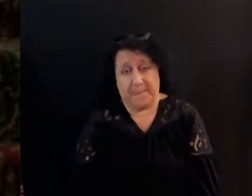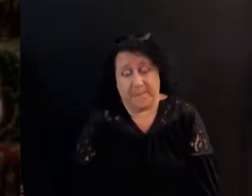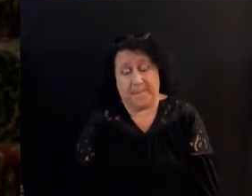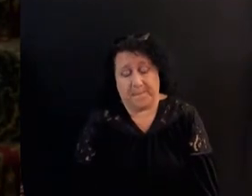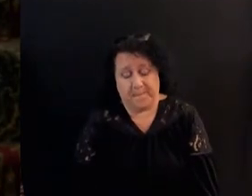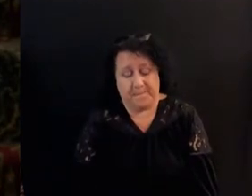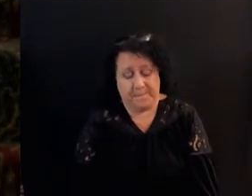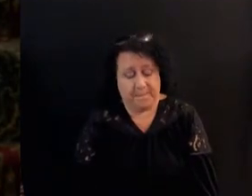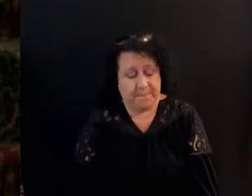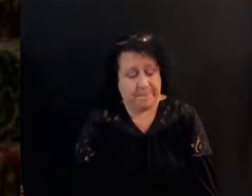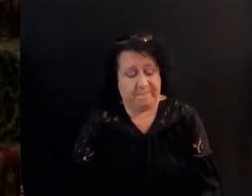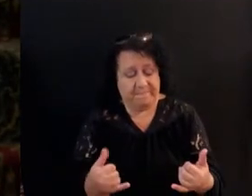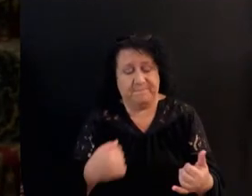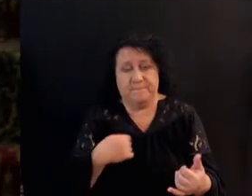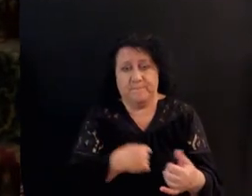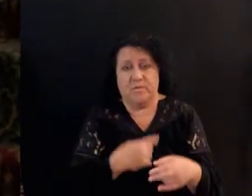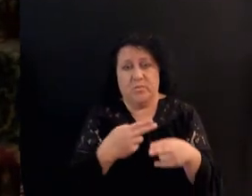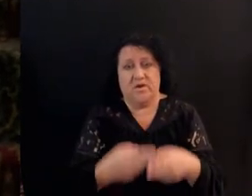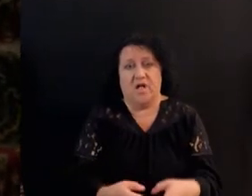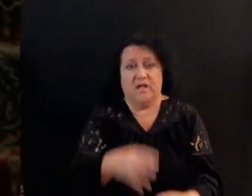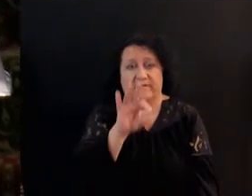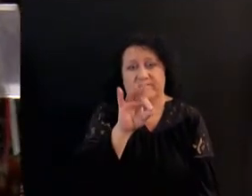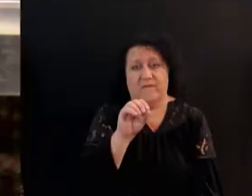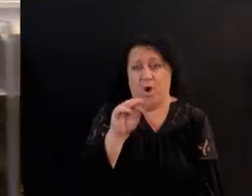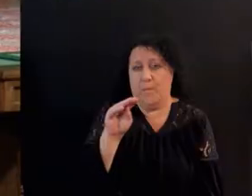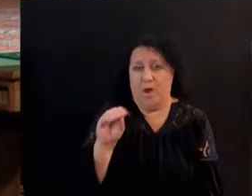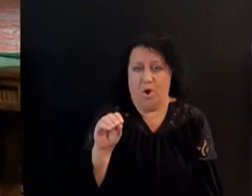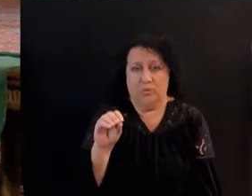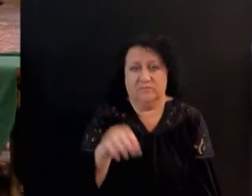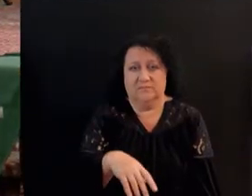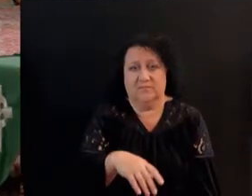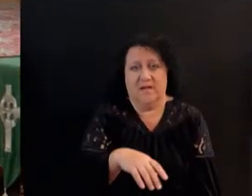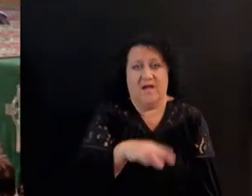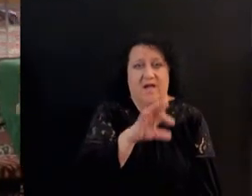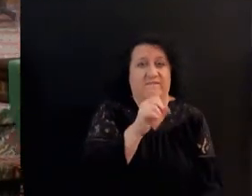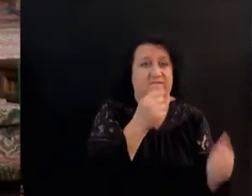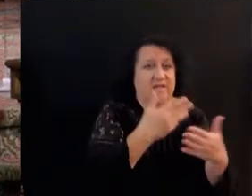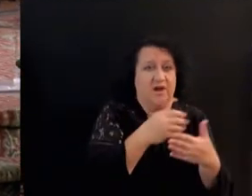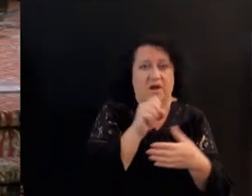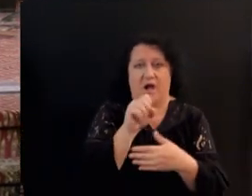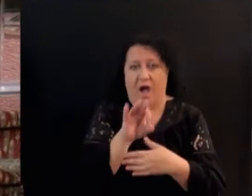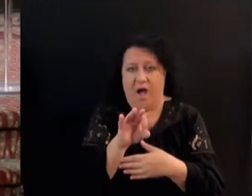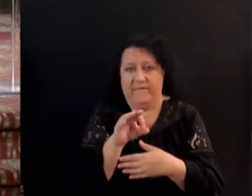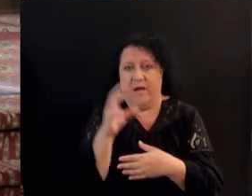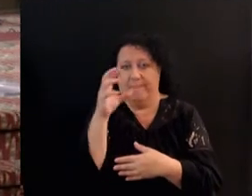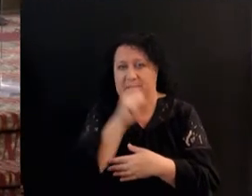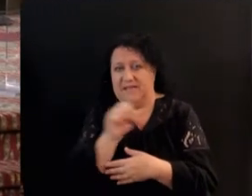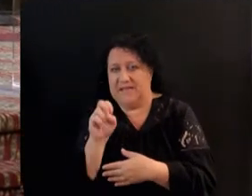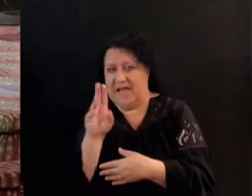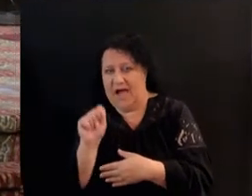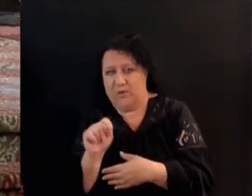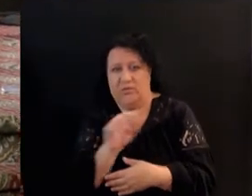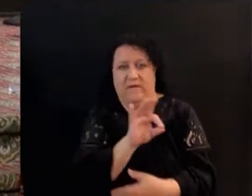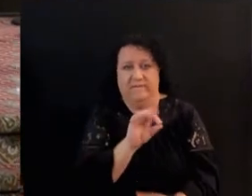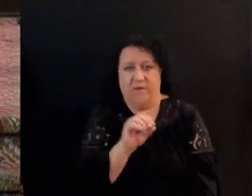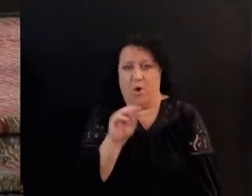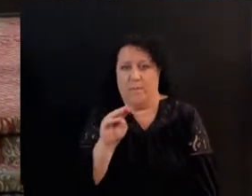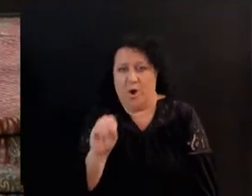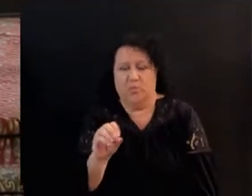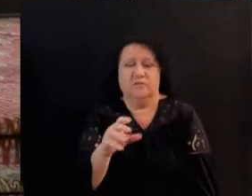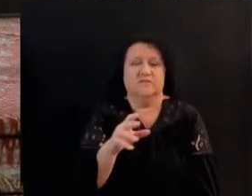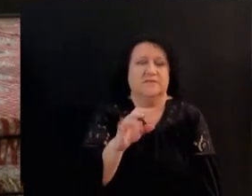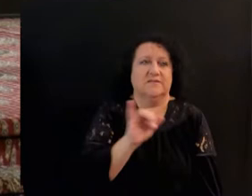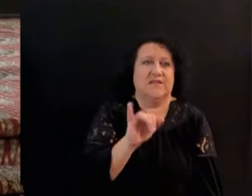Today we call it FOMO. You know what that is? Fear of missing out. It's when you sit and you scroll through social media